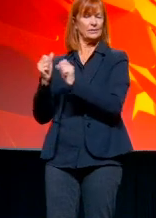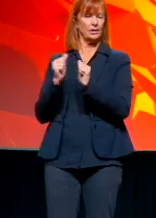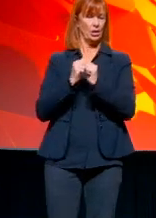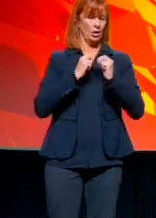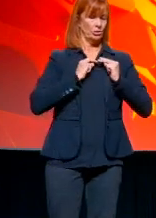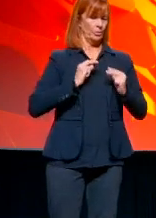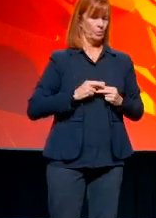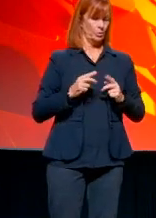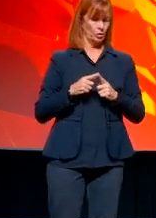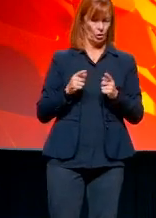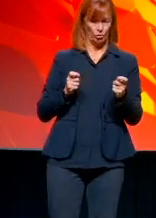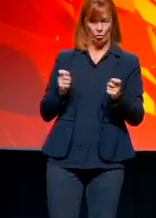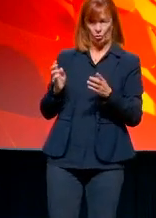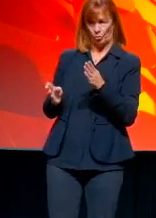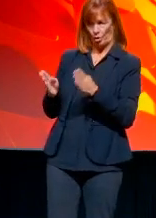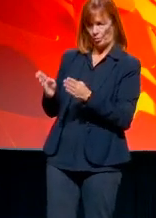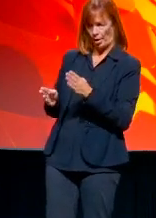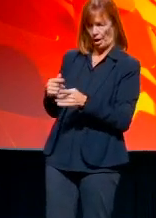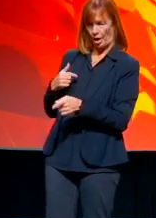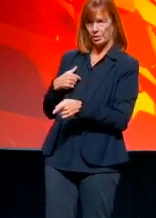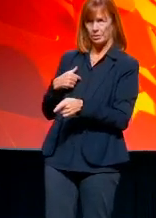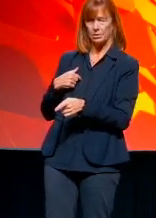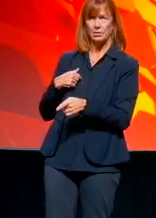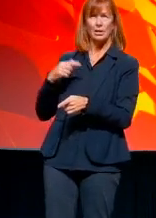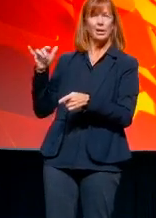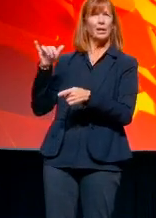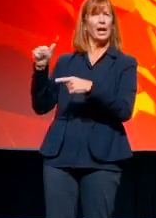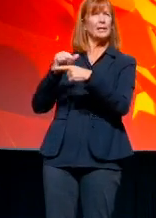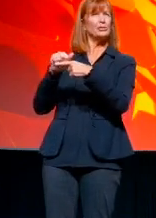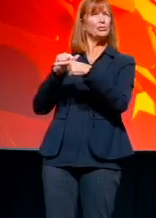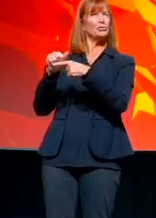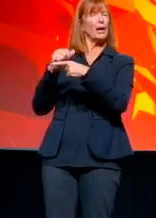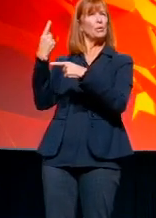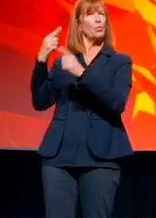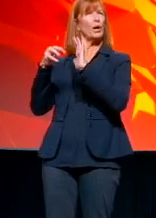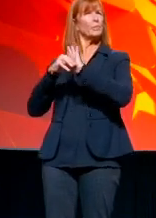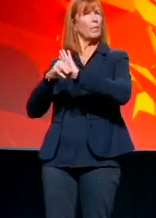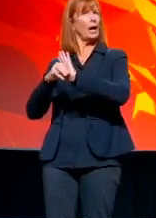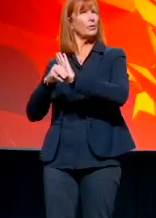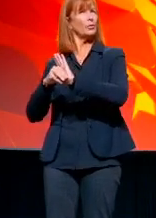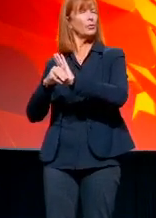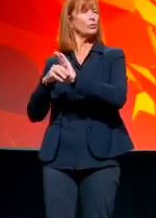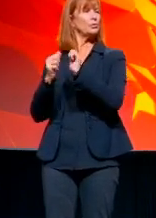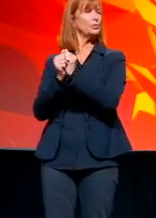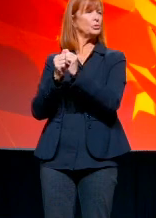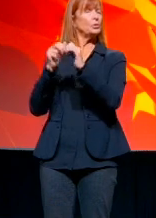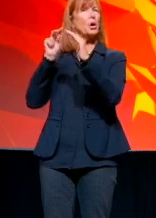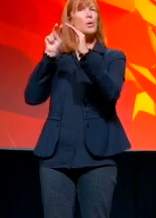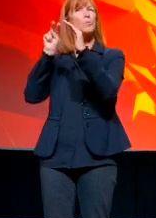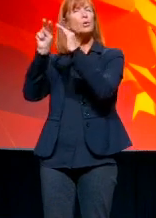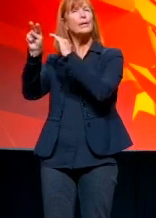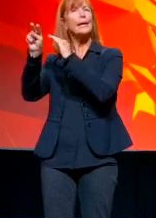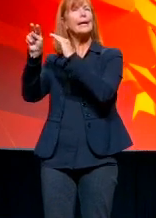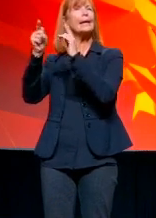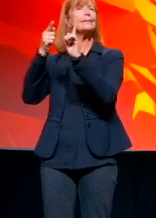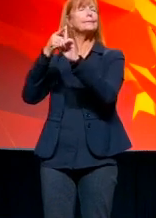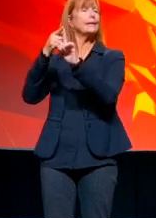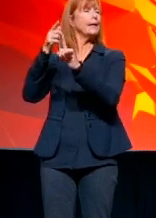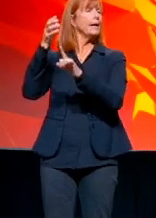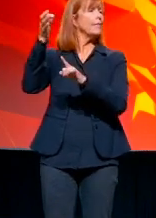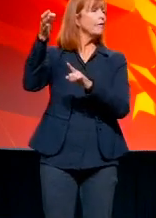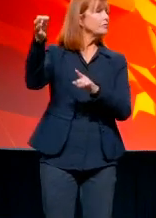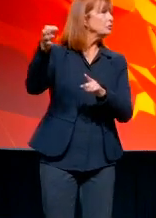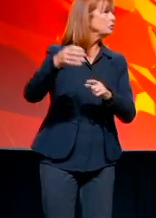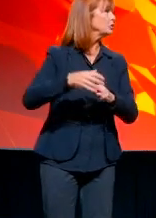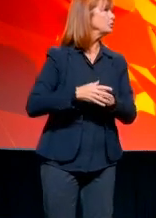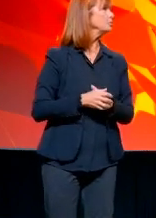the core is to train a world model that can predict a future from the past observation. So the world